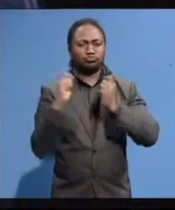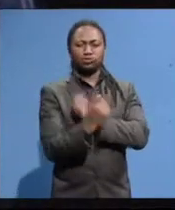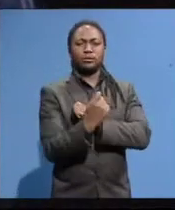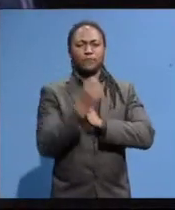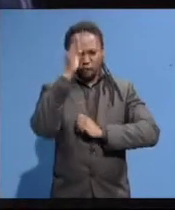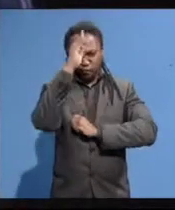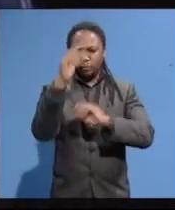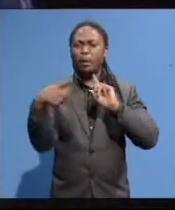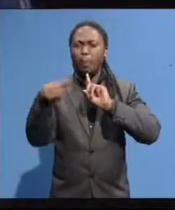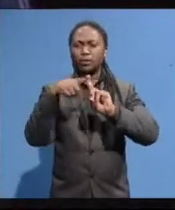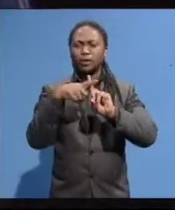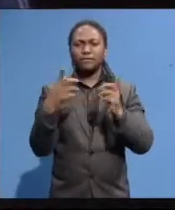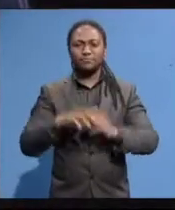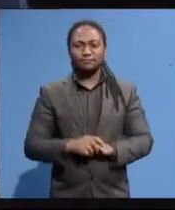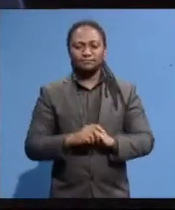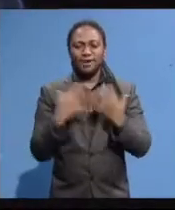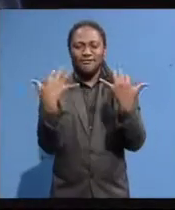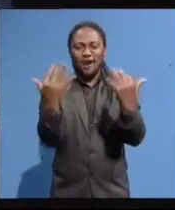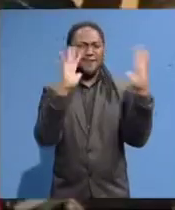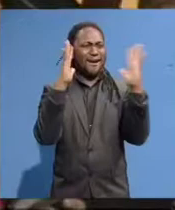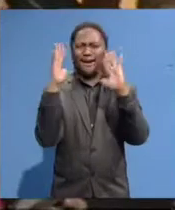of the future.